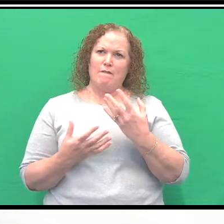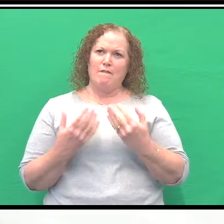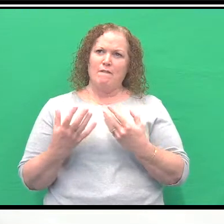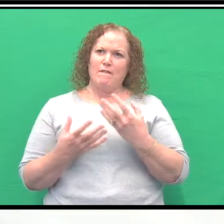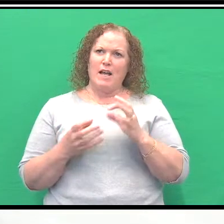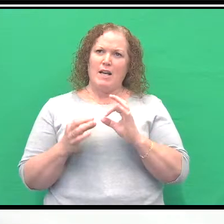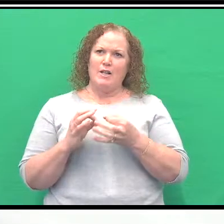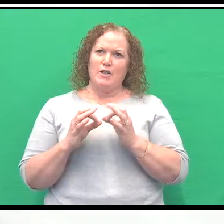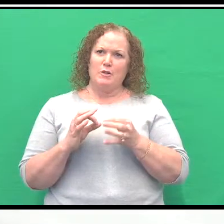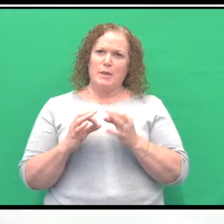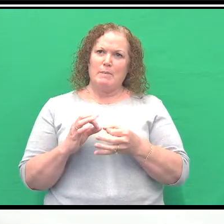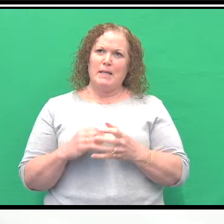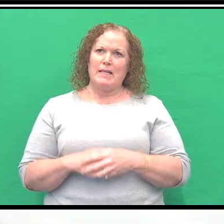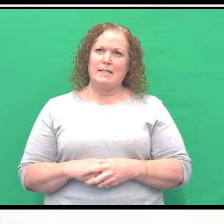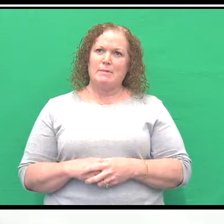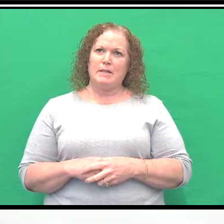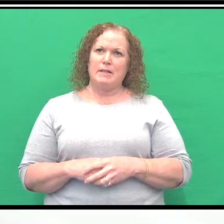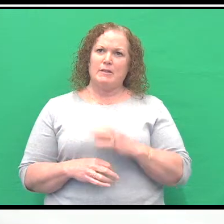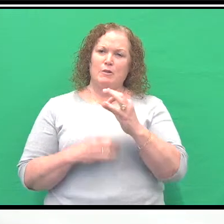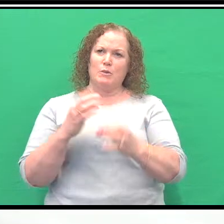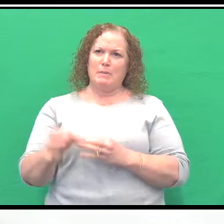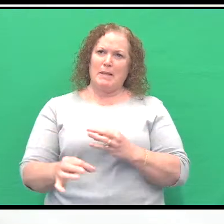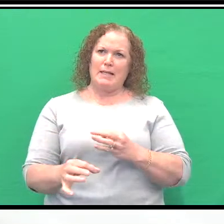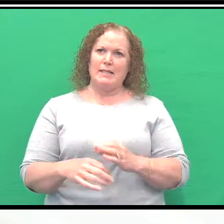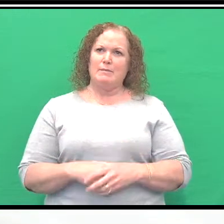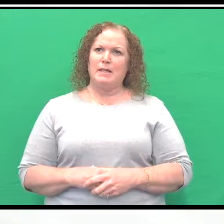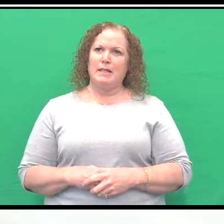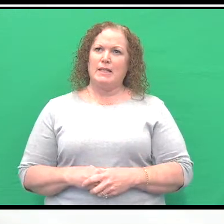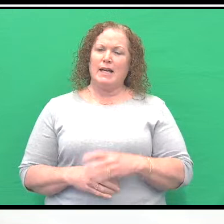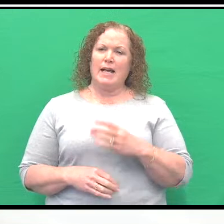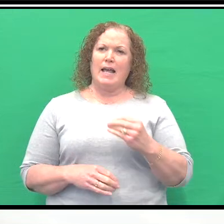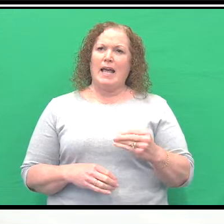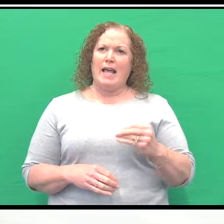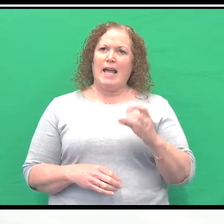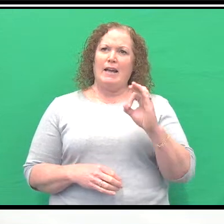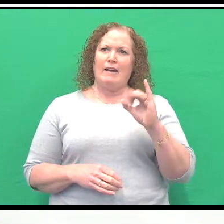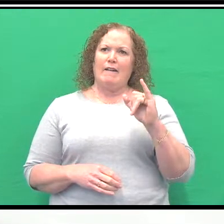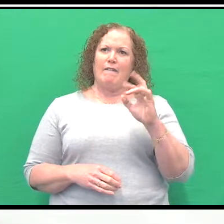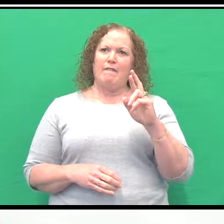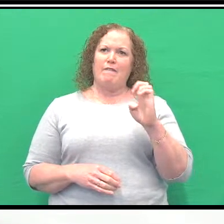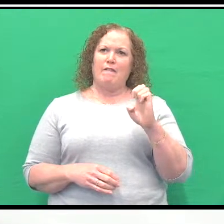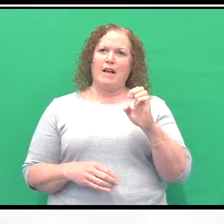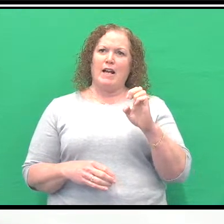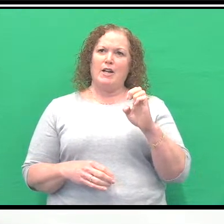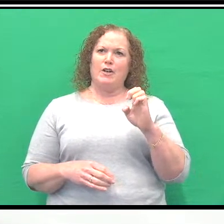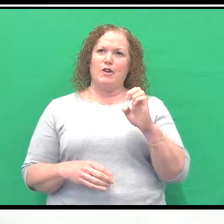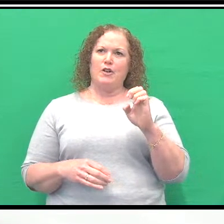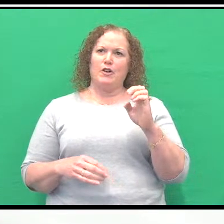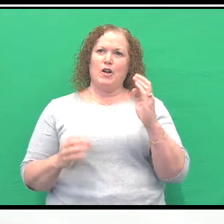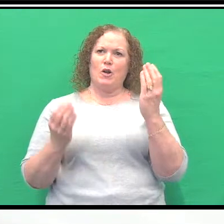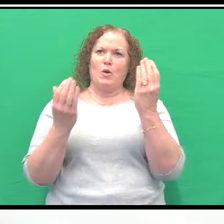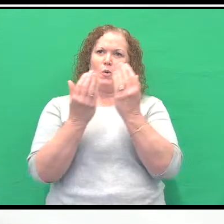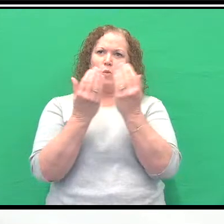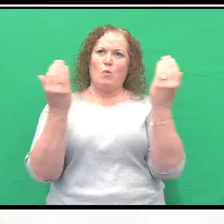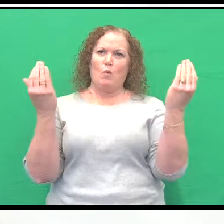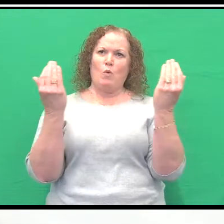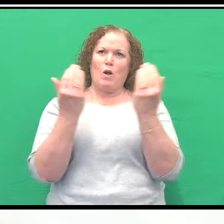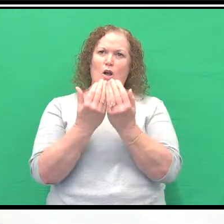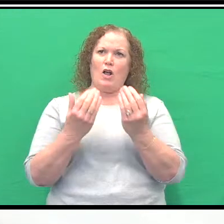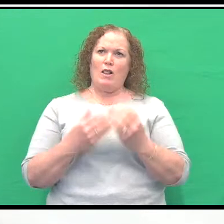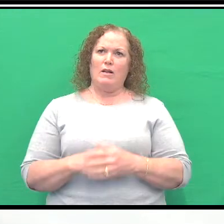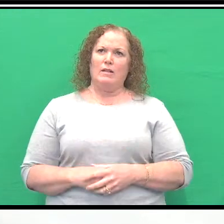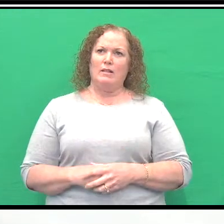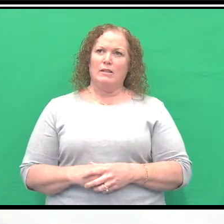internal connection firewall, Palo Alto. This pertains to OE 6.3. May I get a